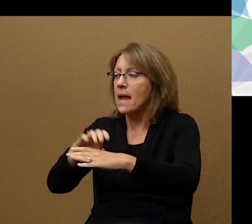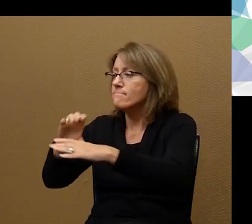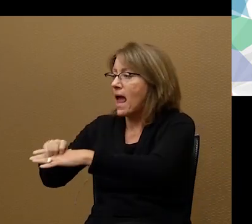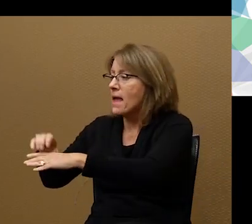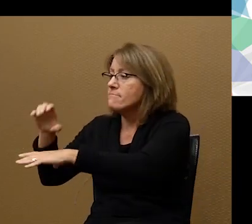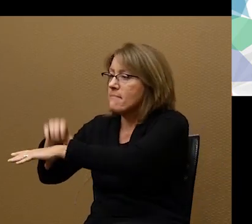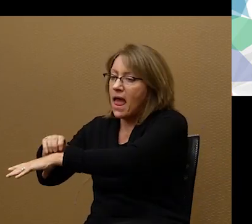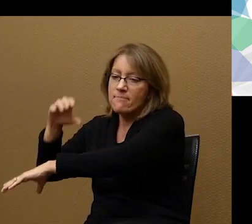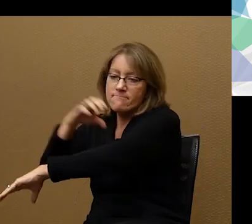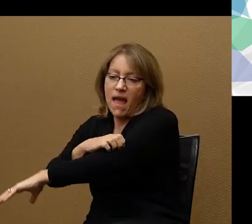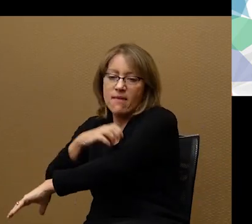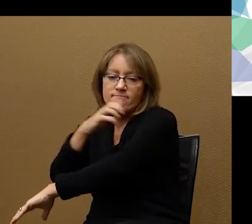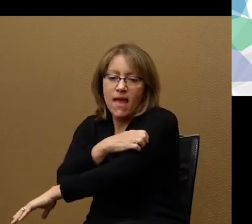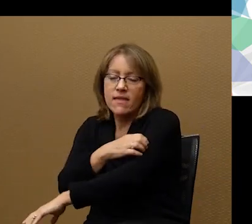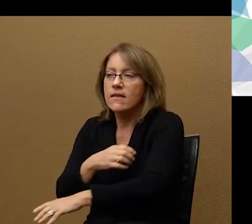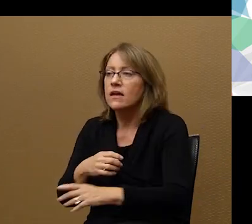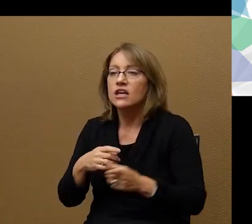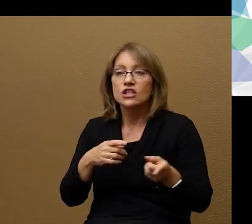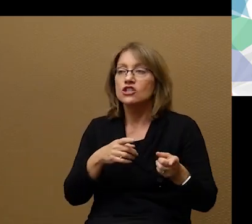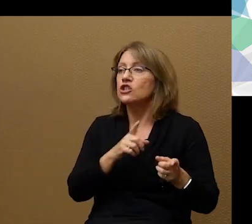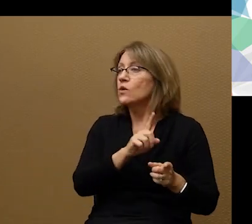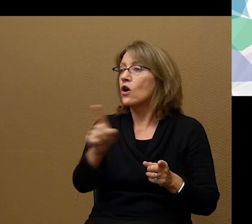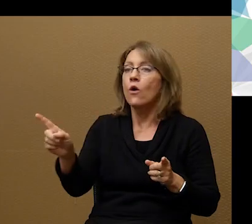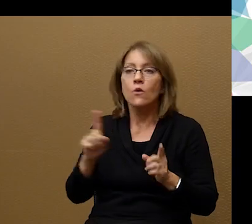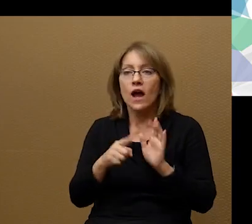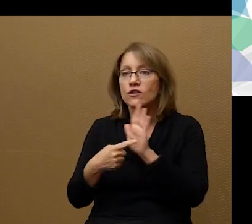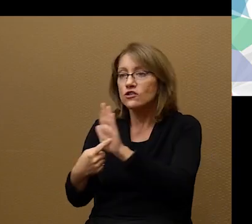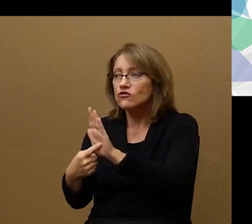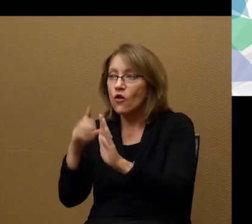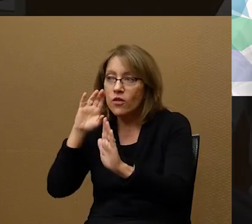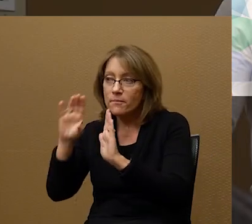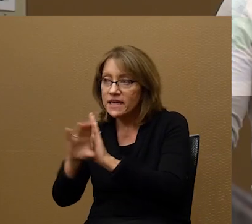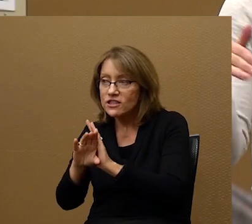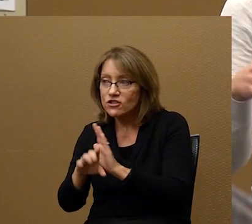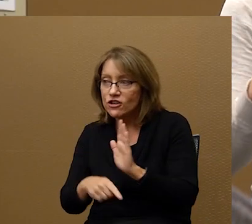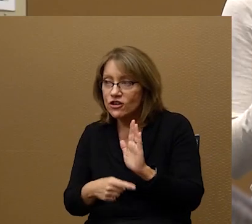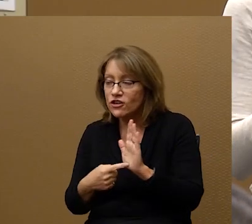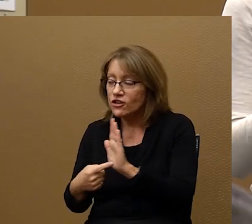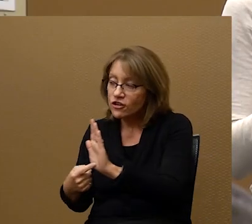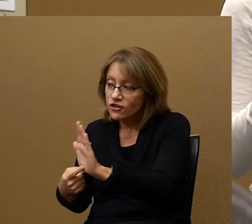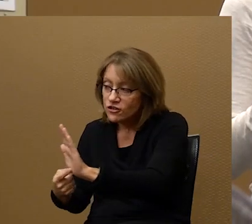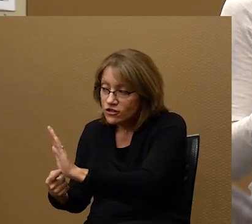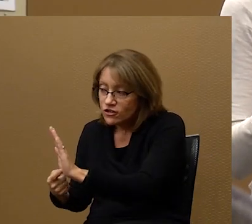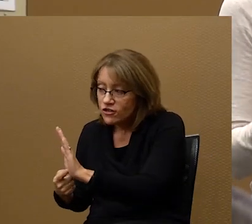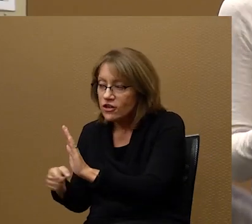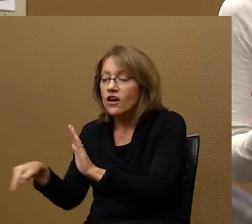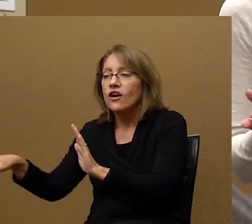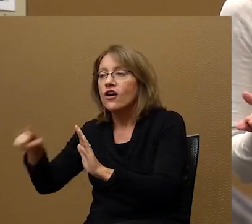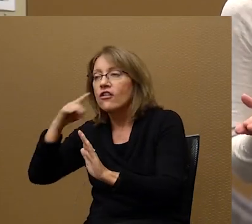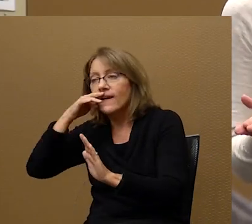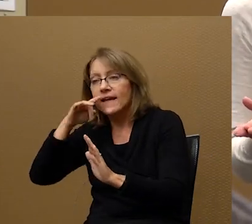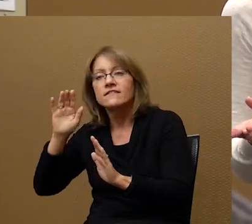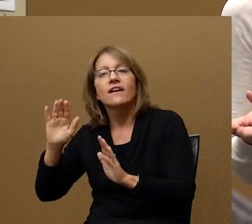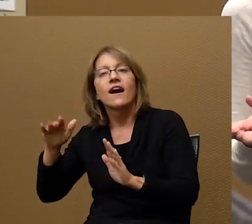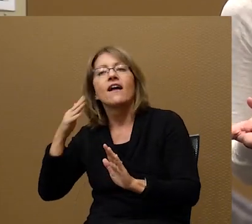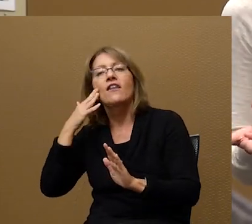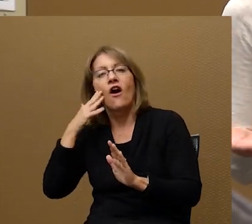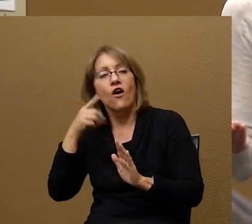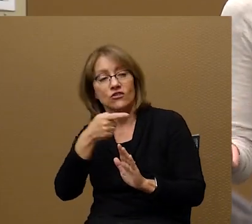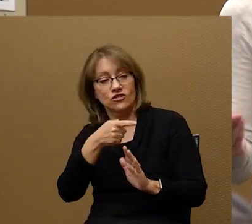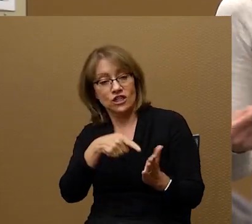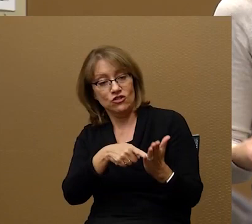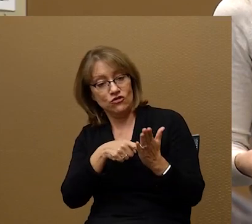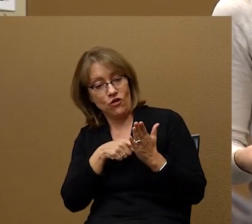go around and just show that picture. And then the rest of her peers knew when someone shows you this